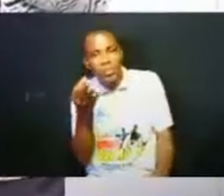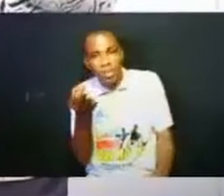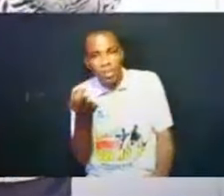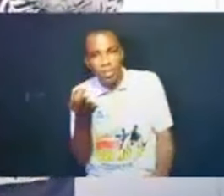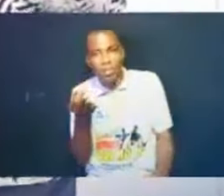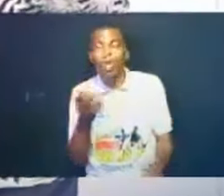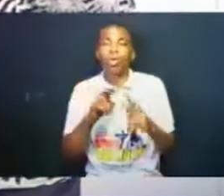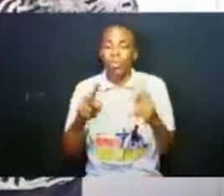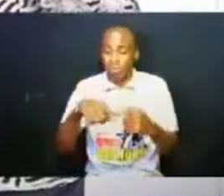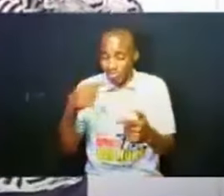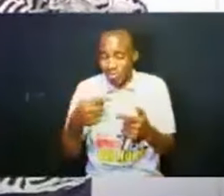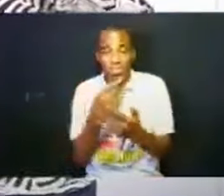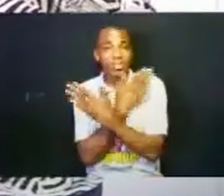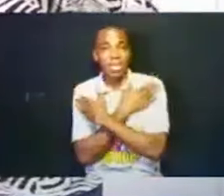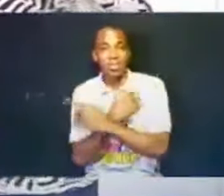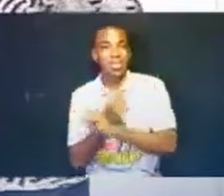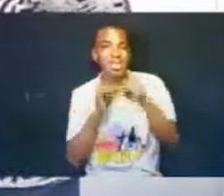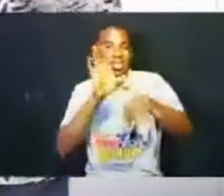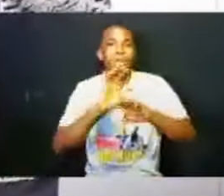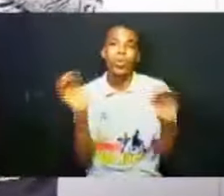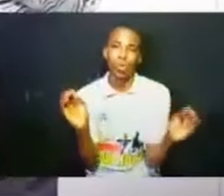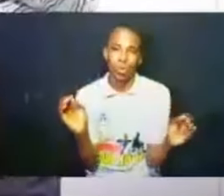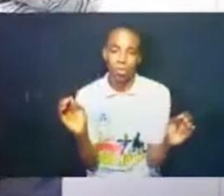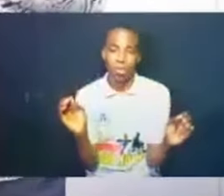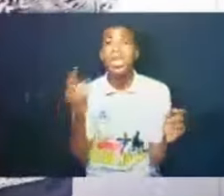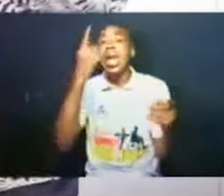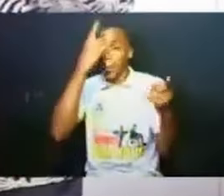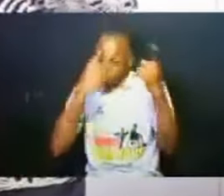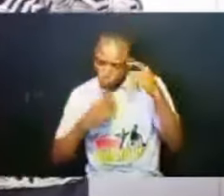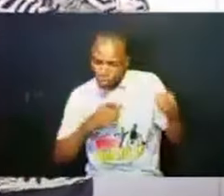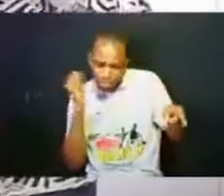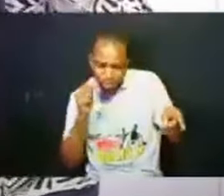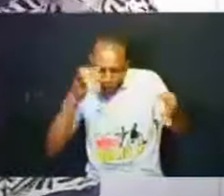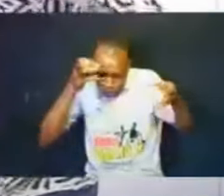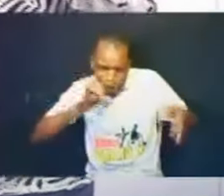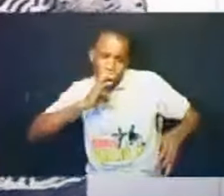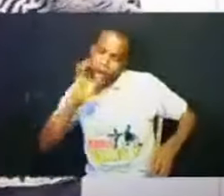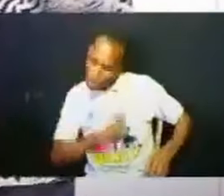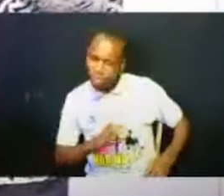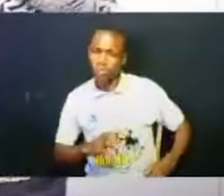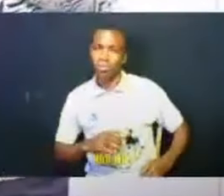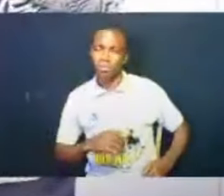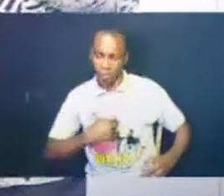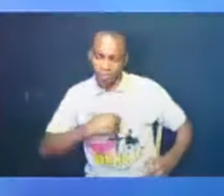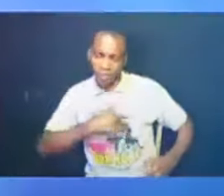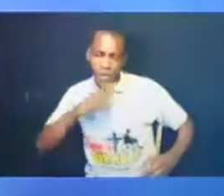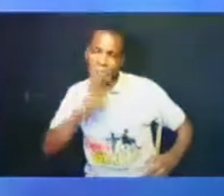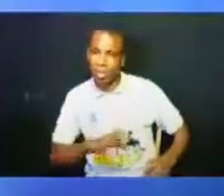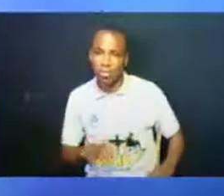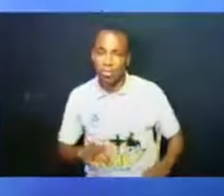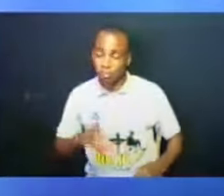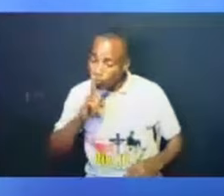I didn't go to church. Kwesiadano, I'm quite sorry. What because of that? Ninina, me nine so I tia yen tia. Thing